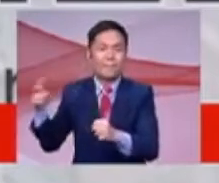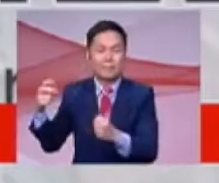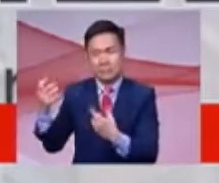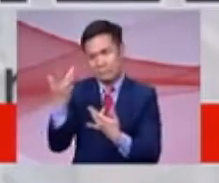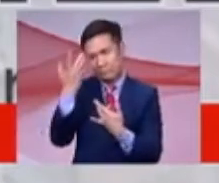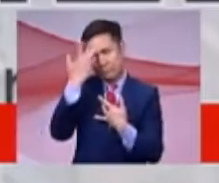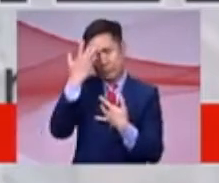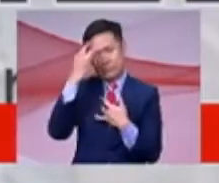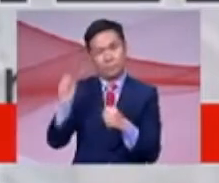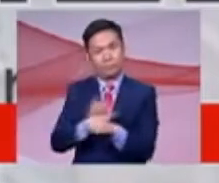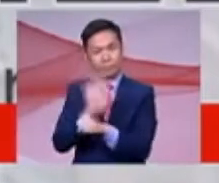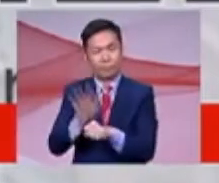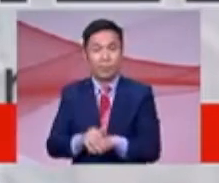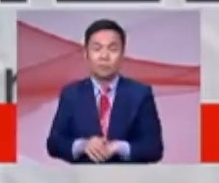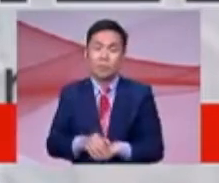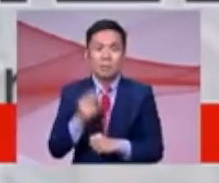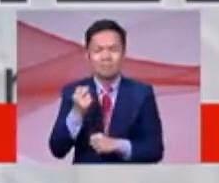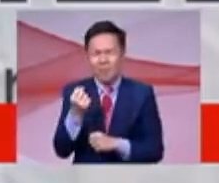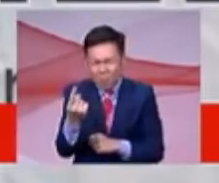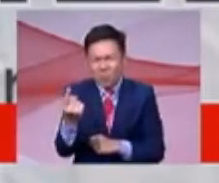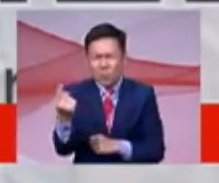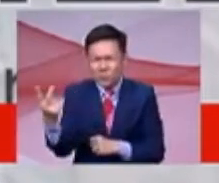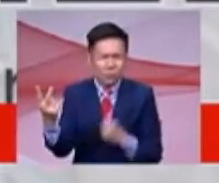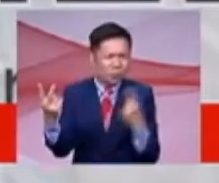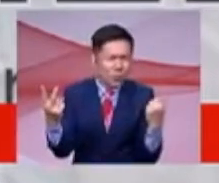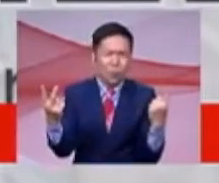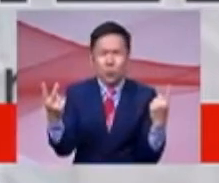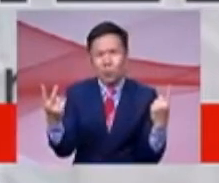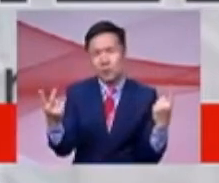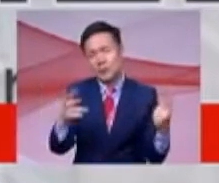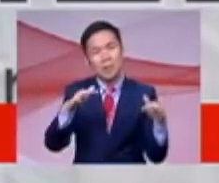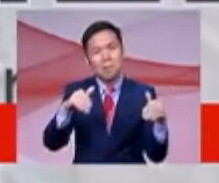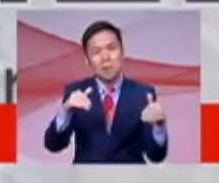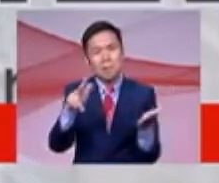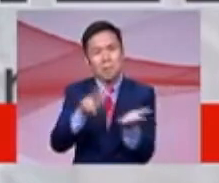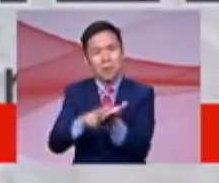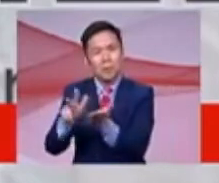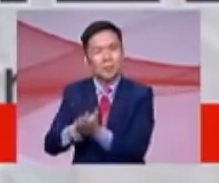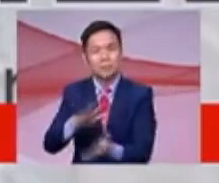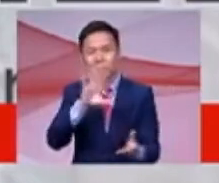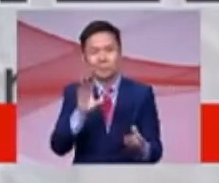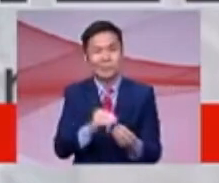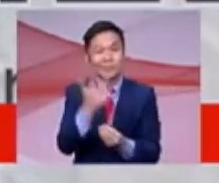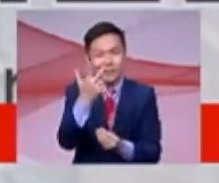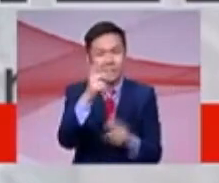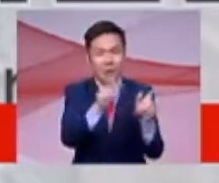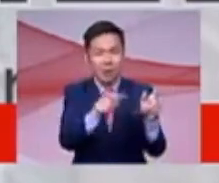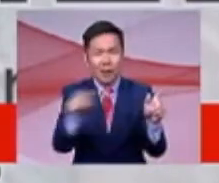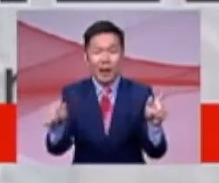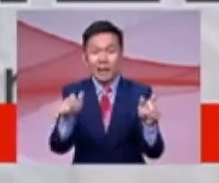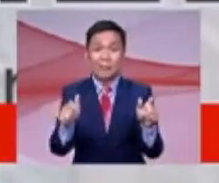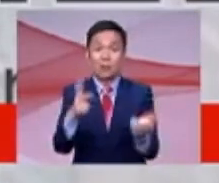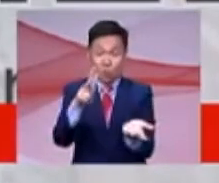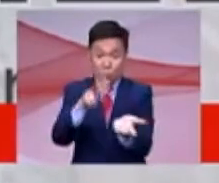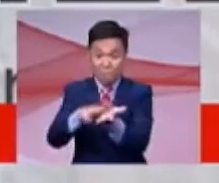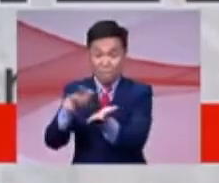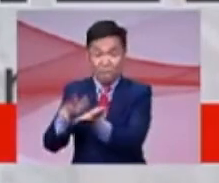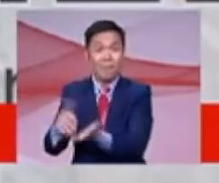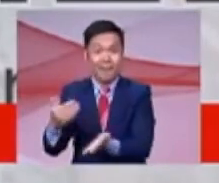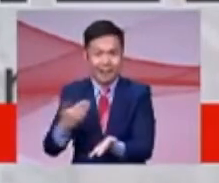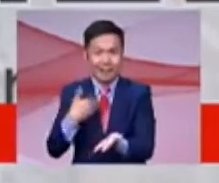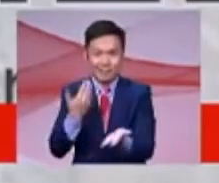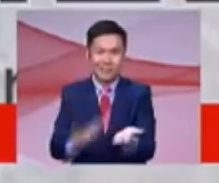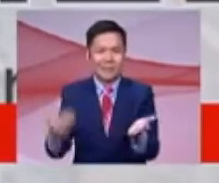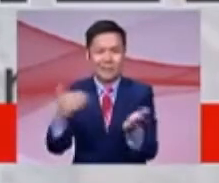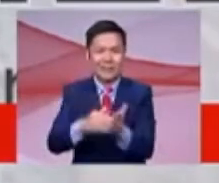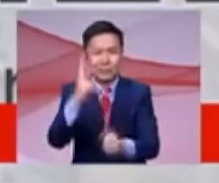far, not many cases that have been detected, been confirmed, only three cases. Now we look into, in terms of